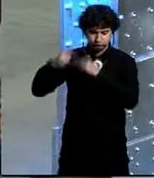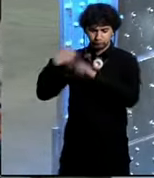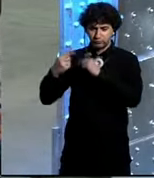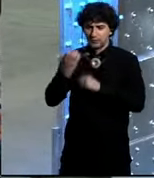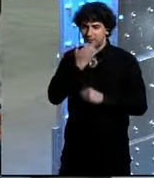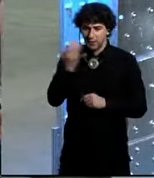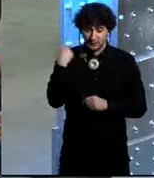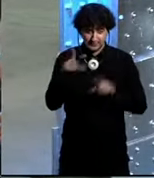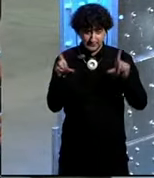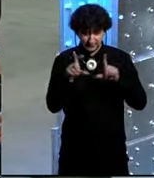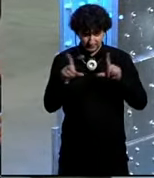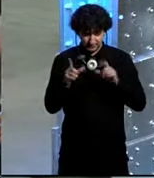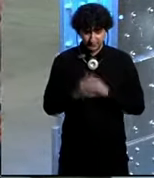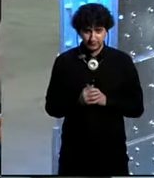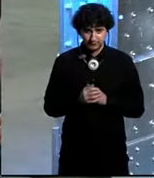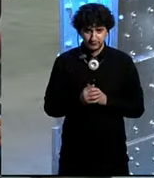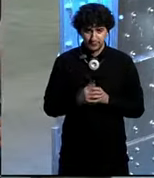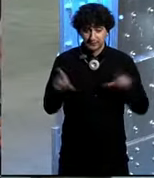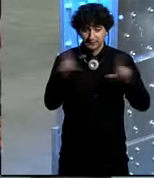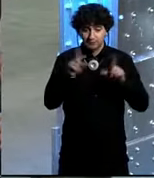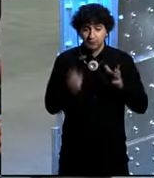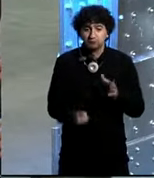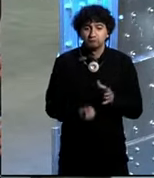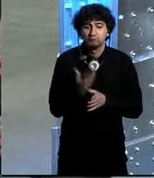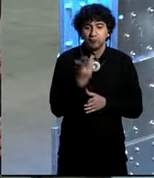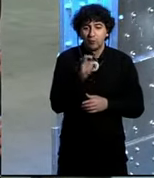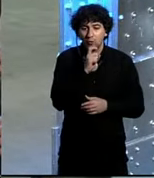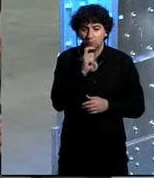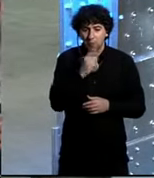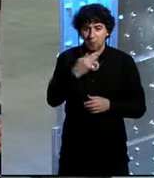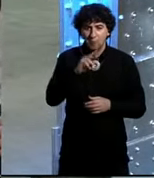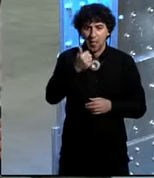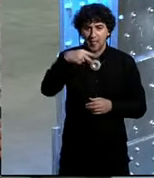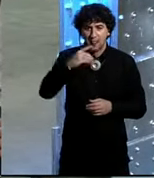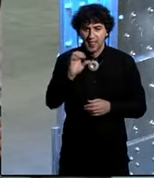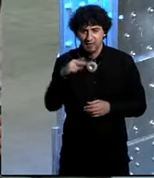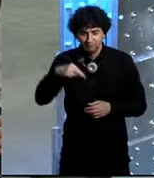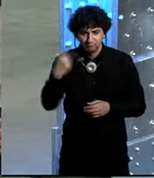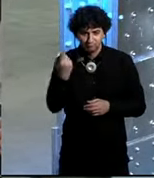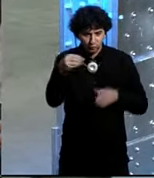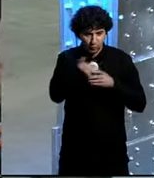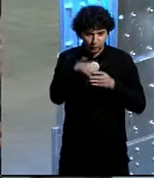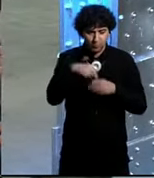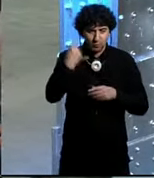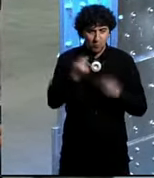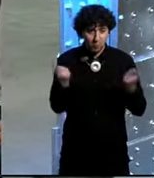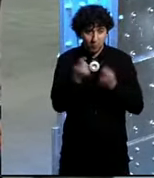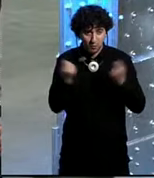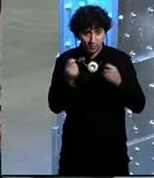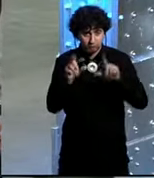we're going back, and now, I mean, TV was born with all branded